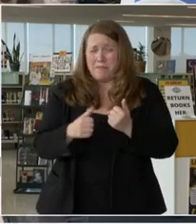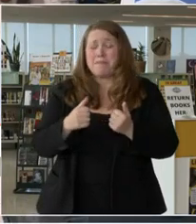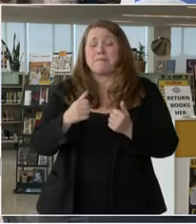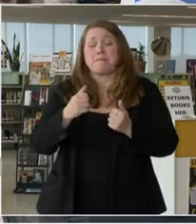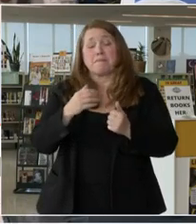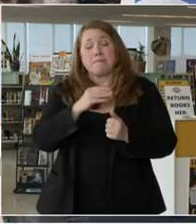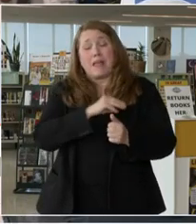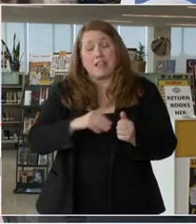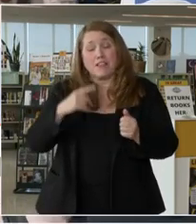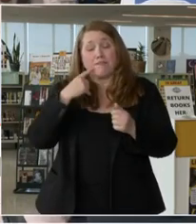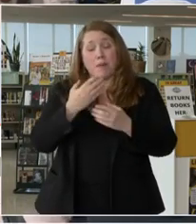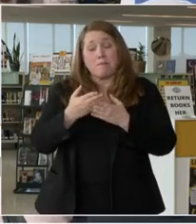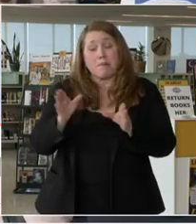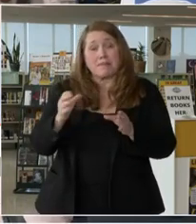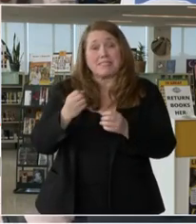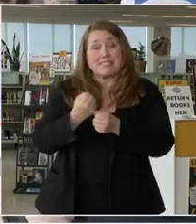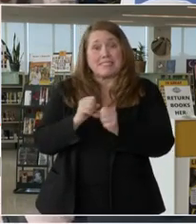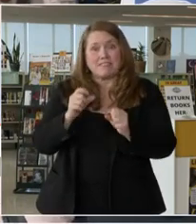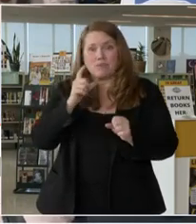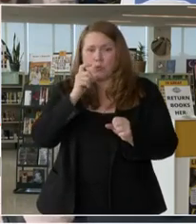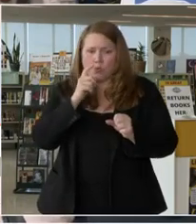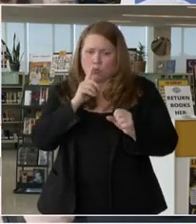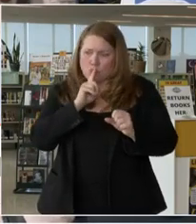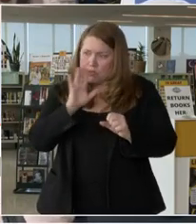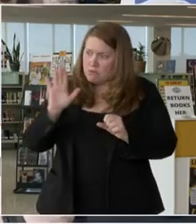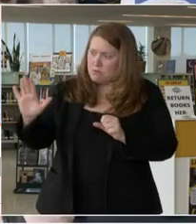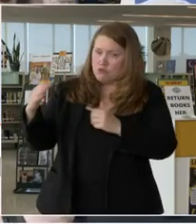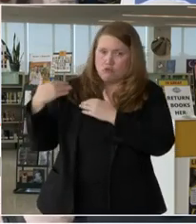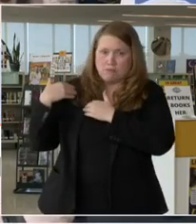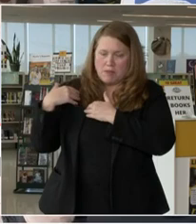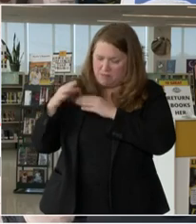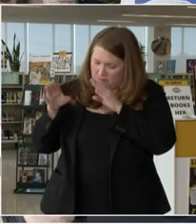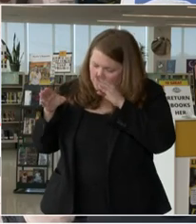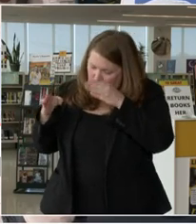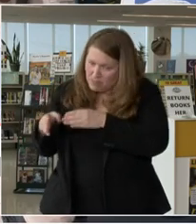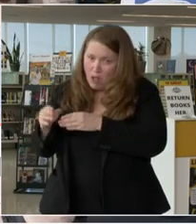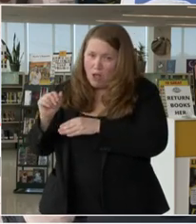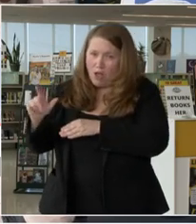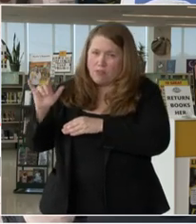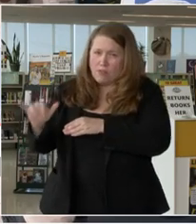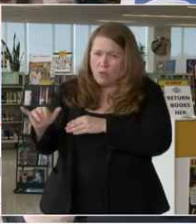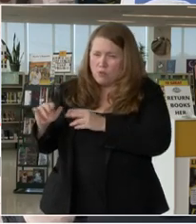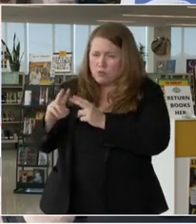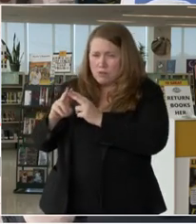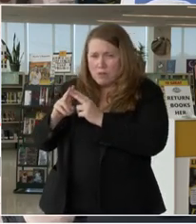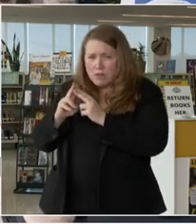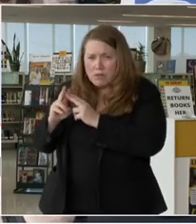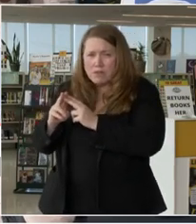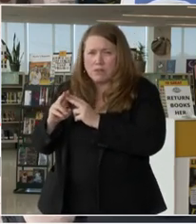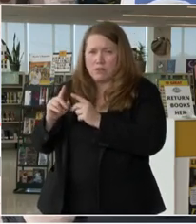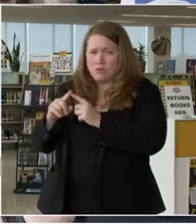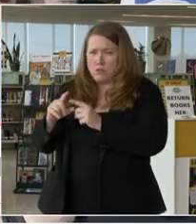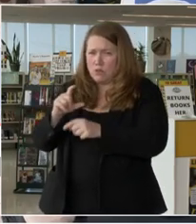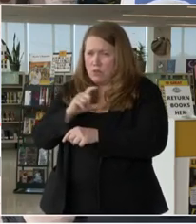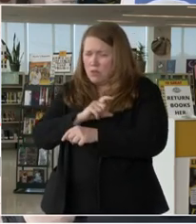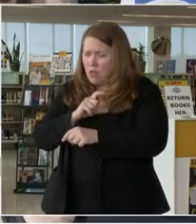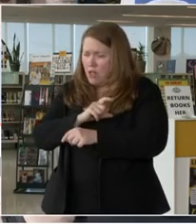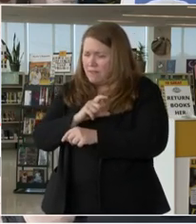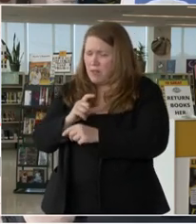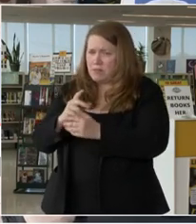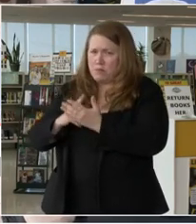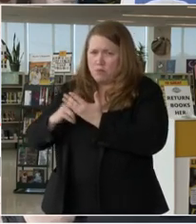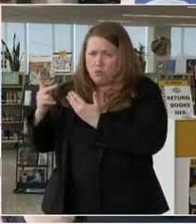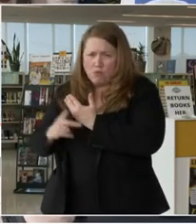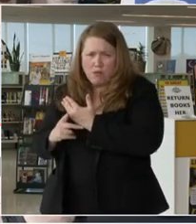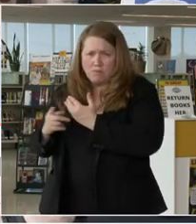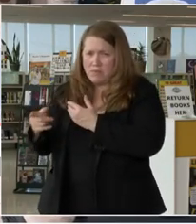is responsible for all of the alternate to law enforcement programs that we have in place that